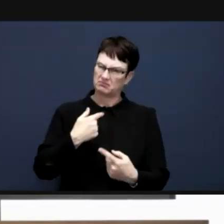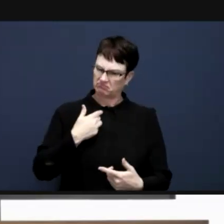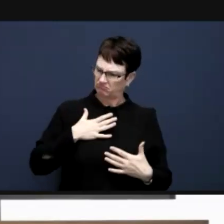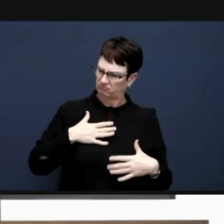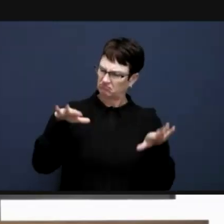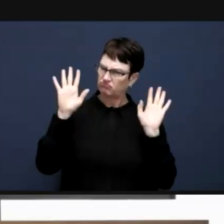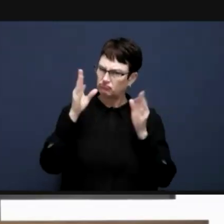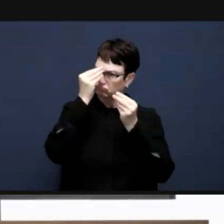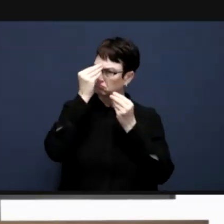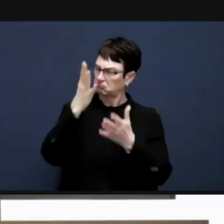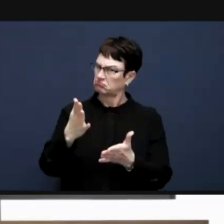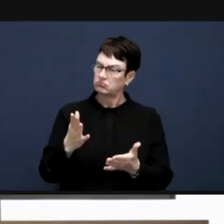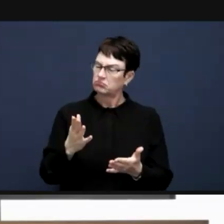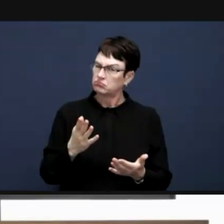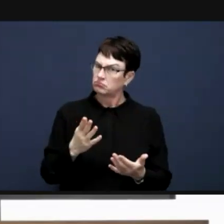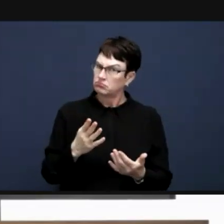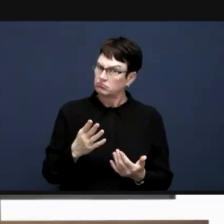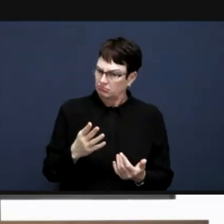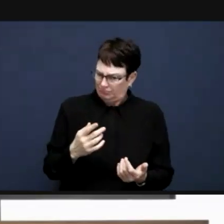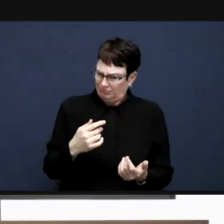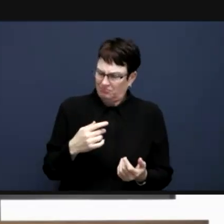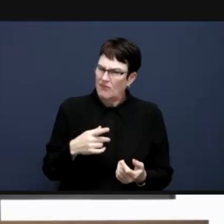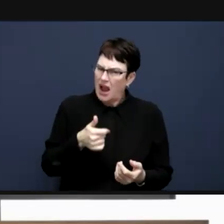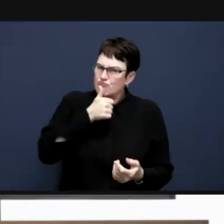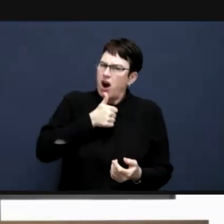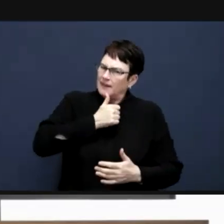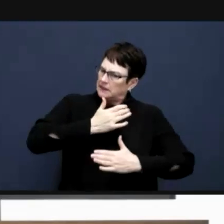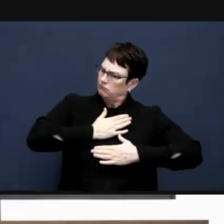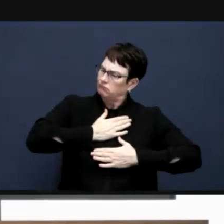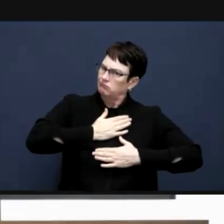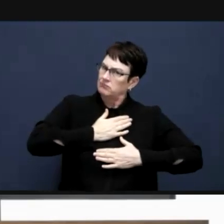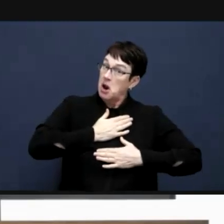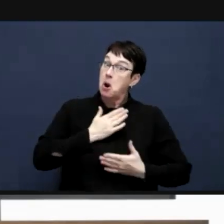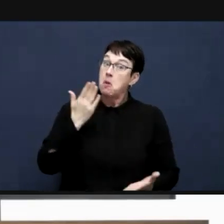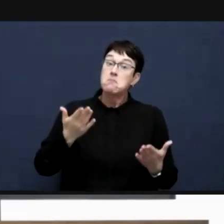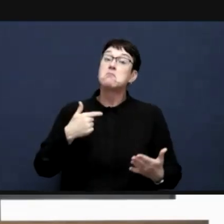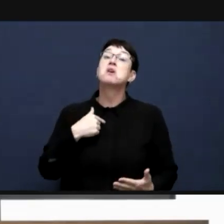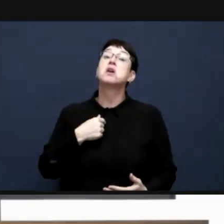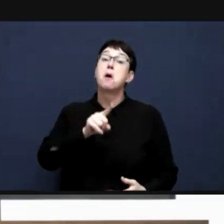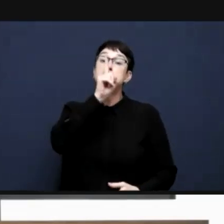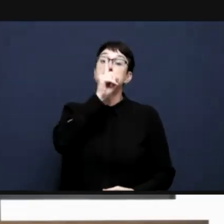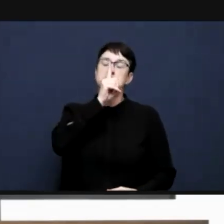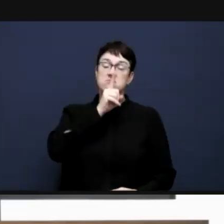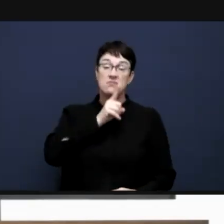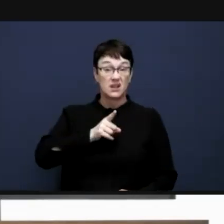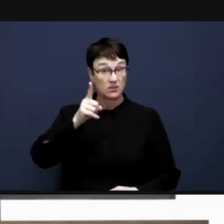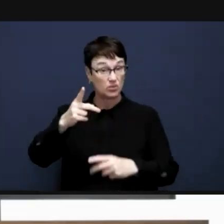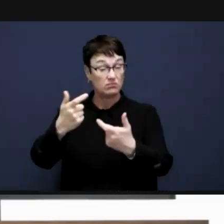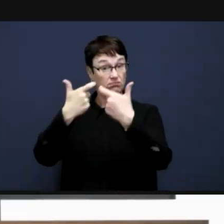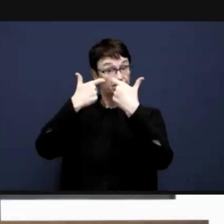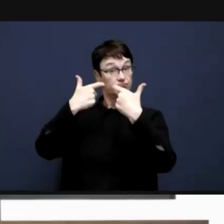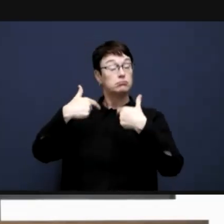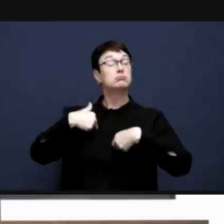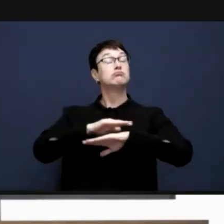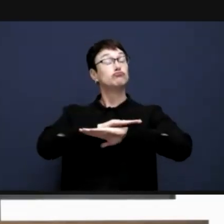not allowed to have the support documents then? Well, I guess in that process, there would be a way to skip that question